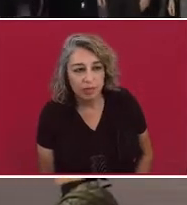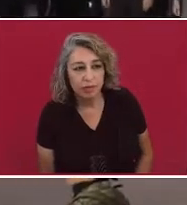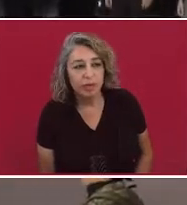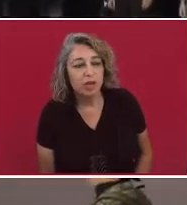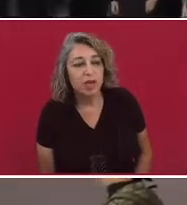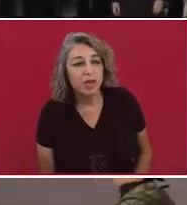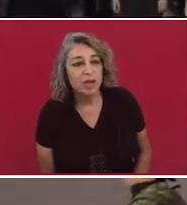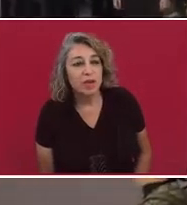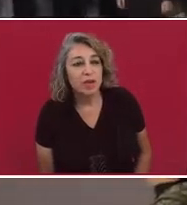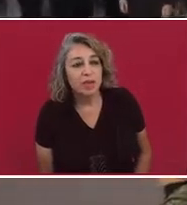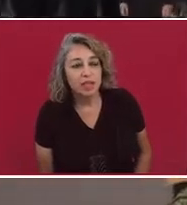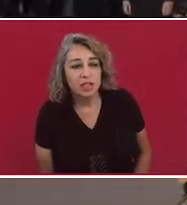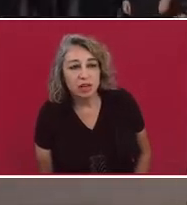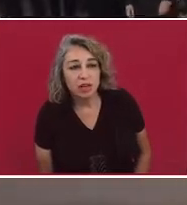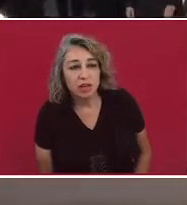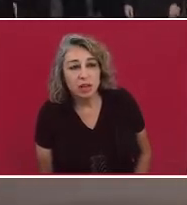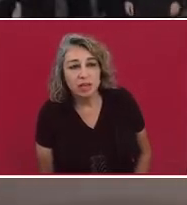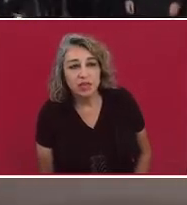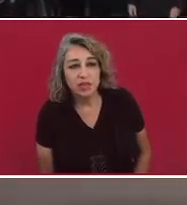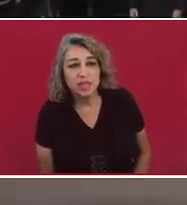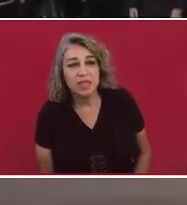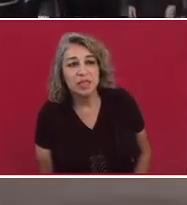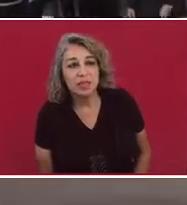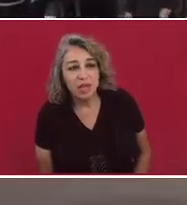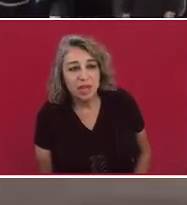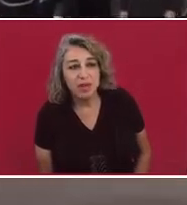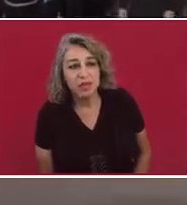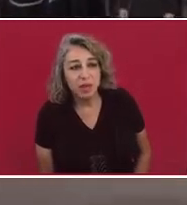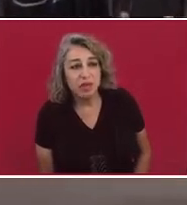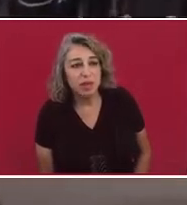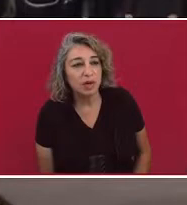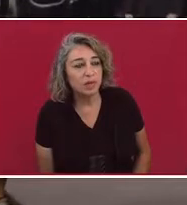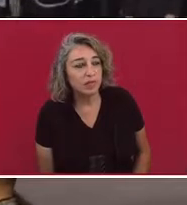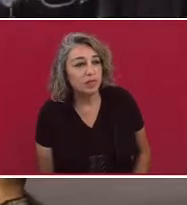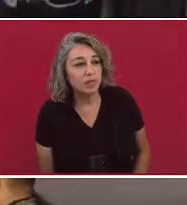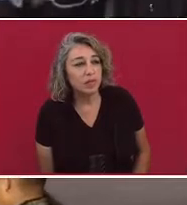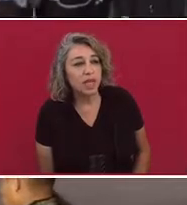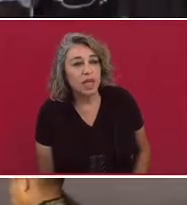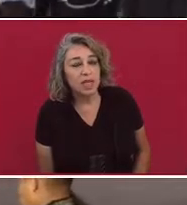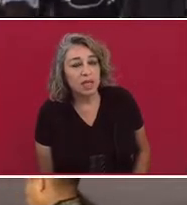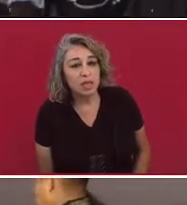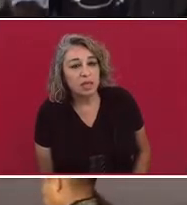wife, Dr. Beatriz Gutierrez Mueller.